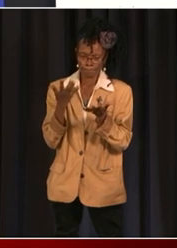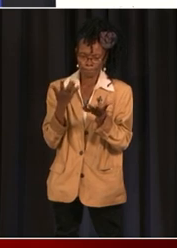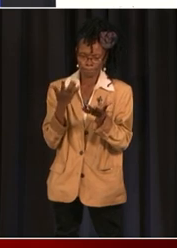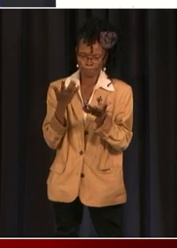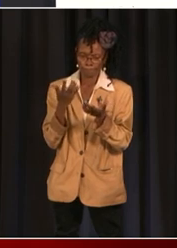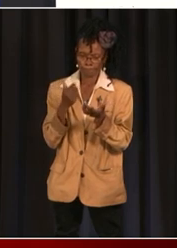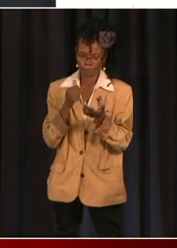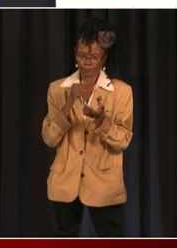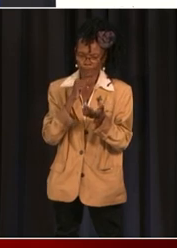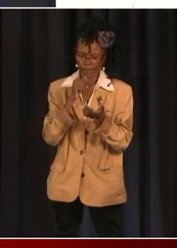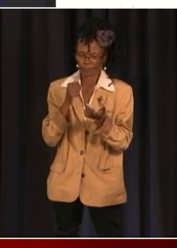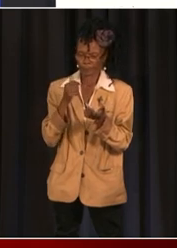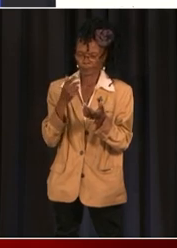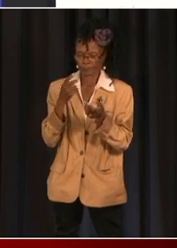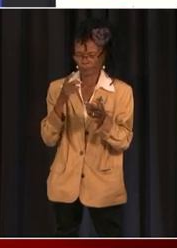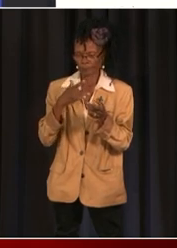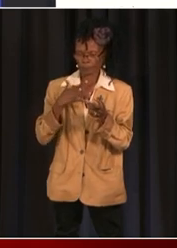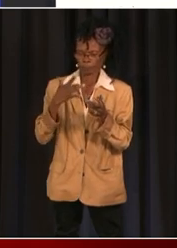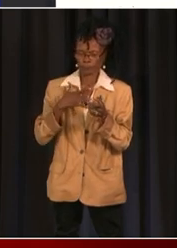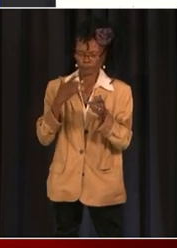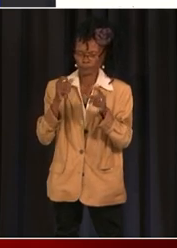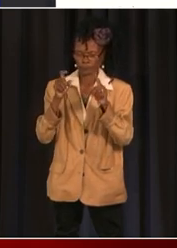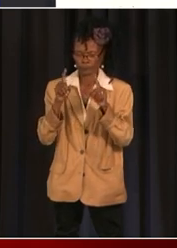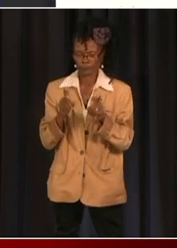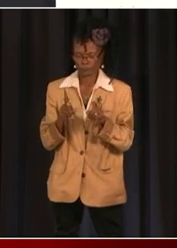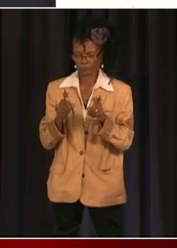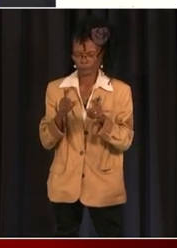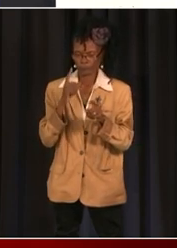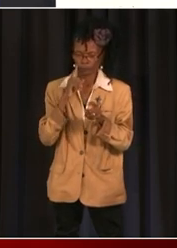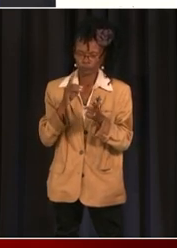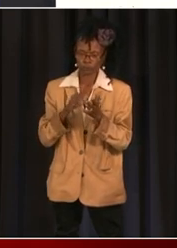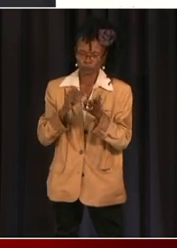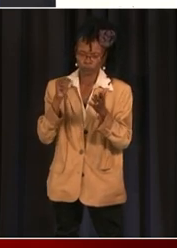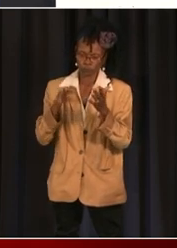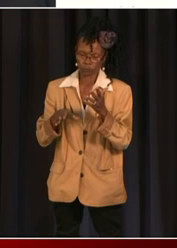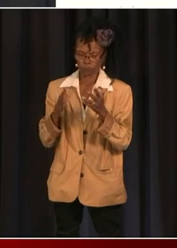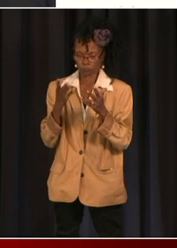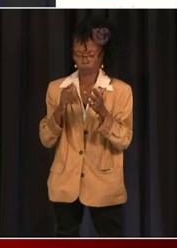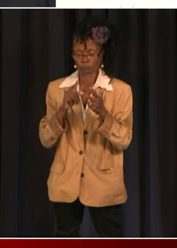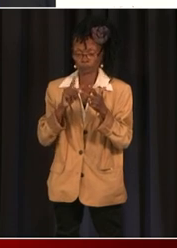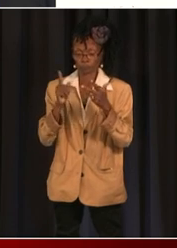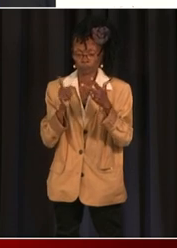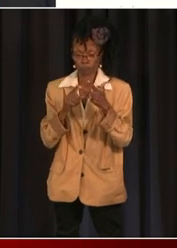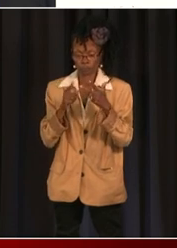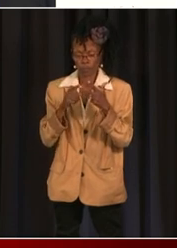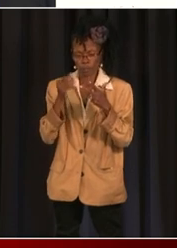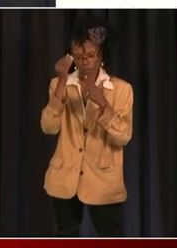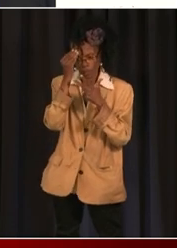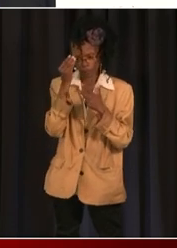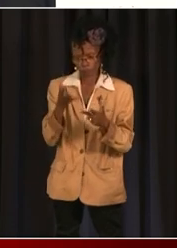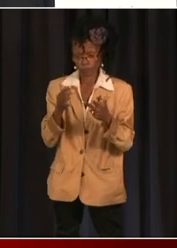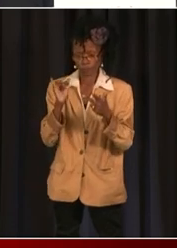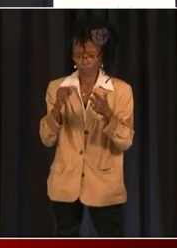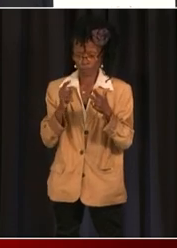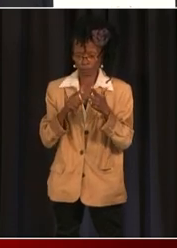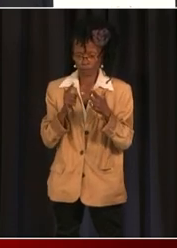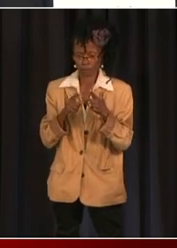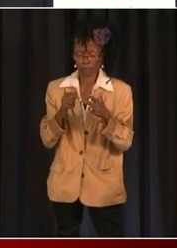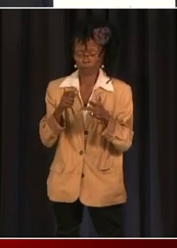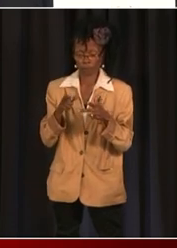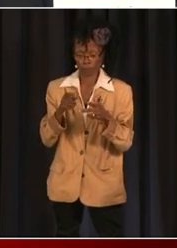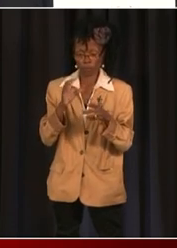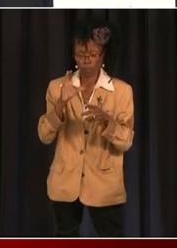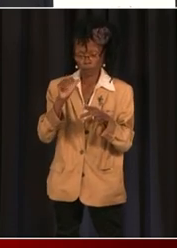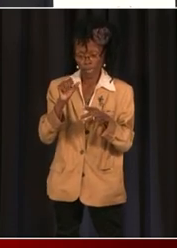students. In addition to that, we will keep families informed of any positive COVID cases within their school